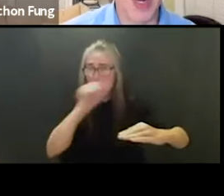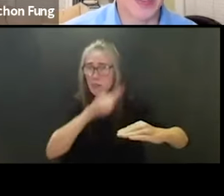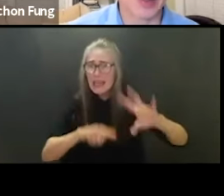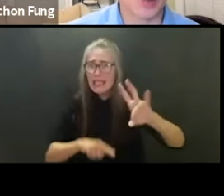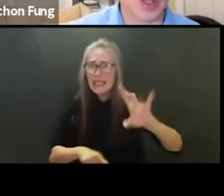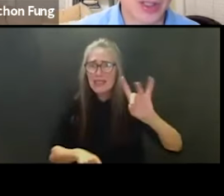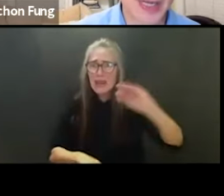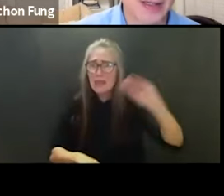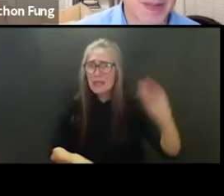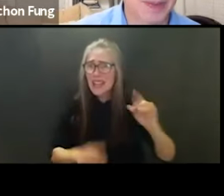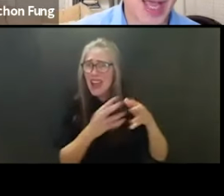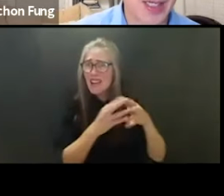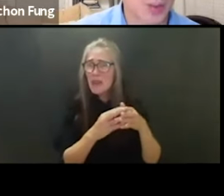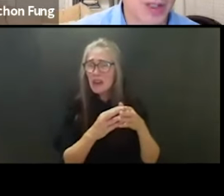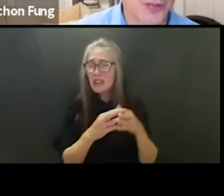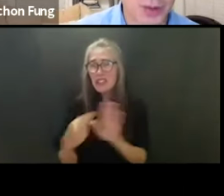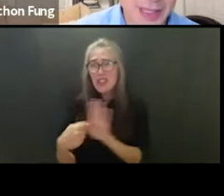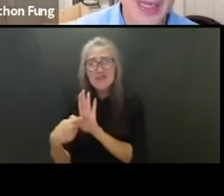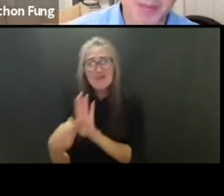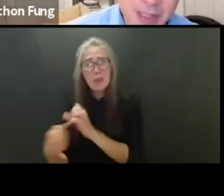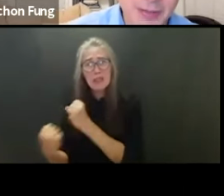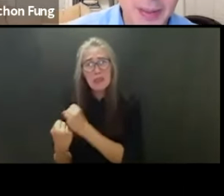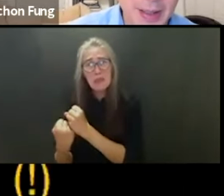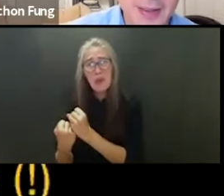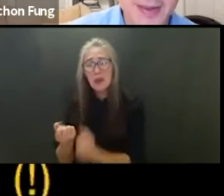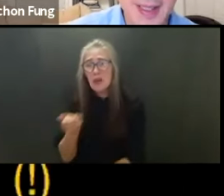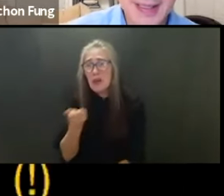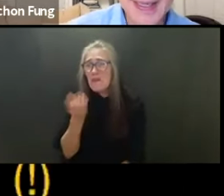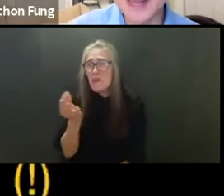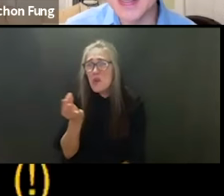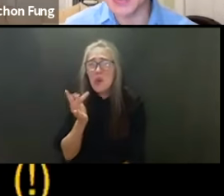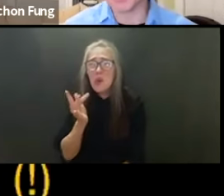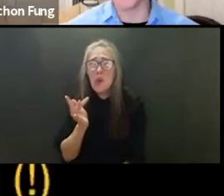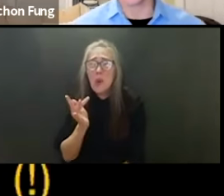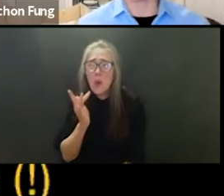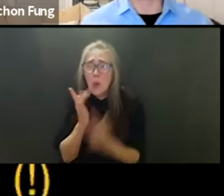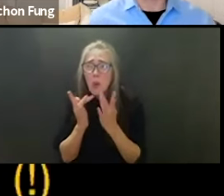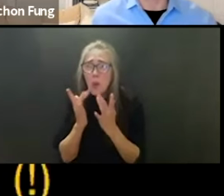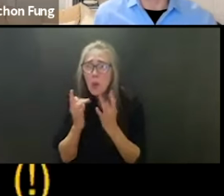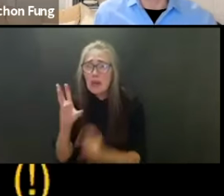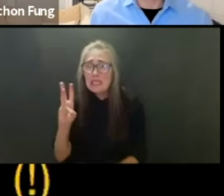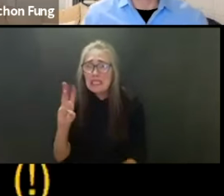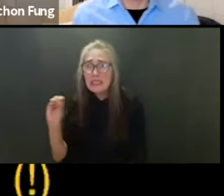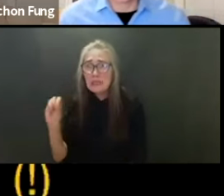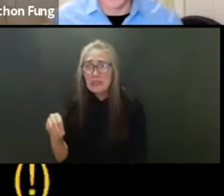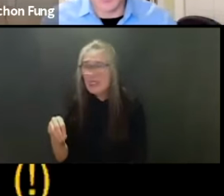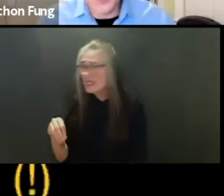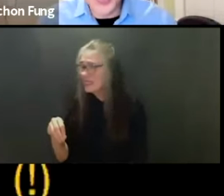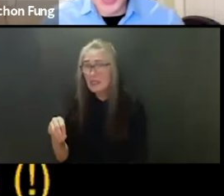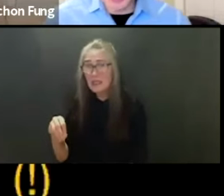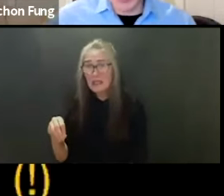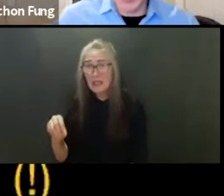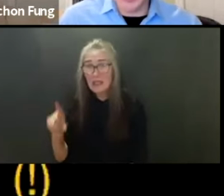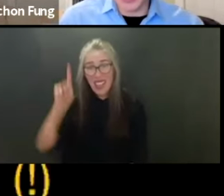people white collar workers down to people not in the workforce 78% of Americans get 6% of the groups. Right. So